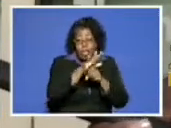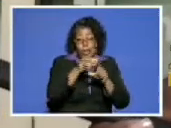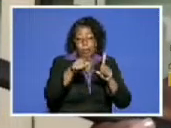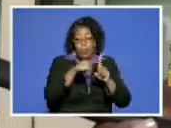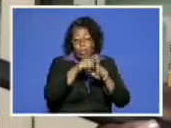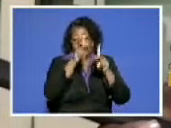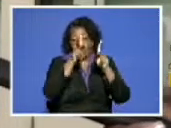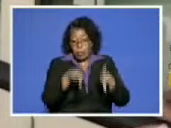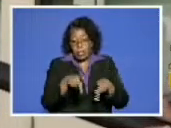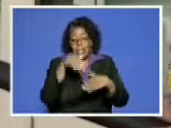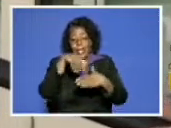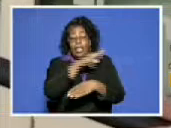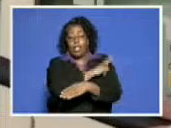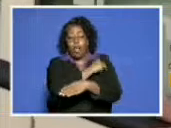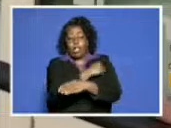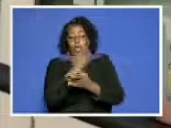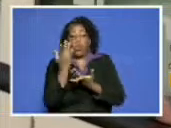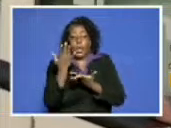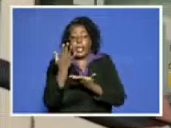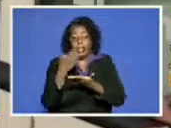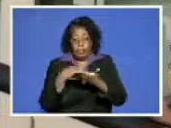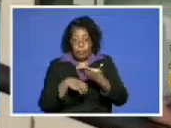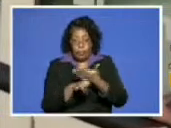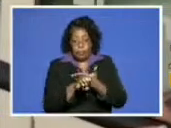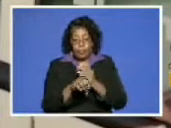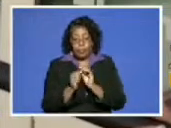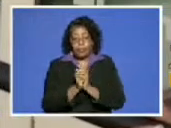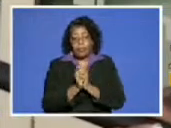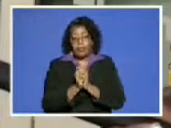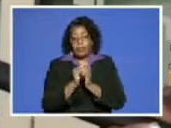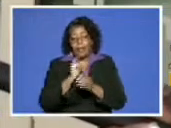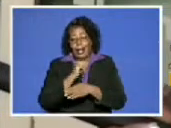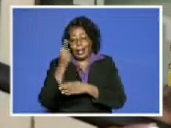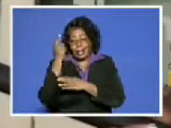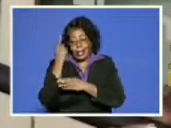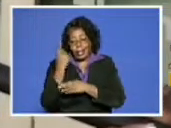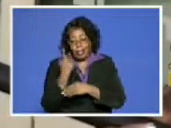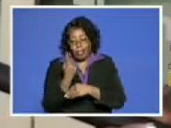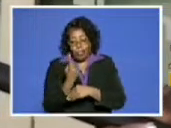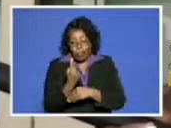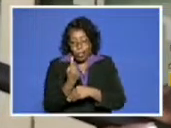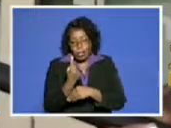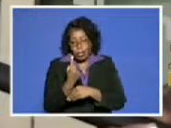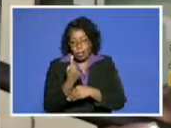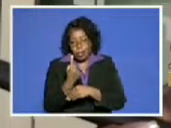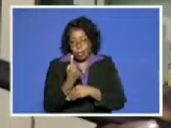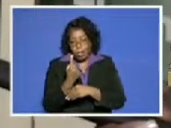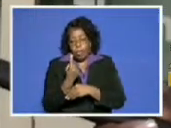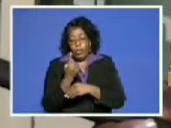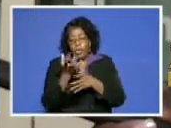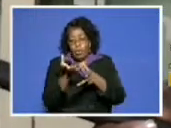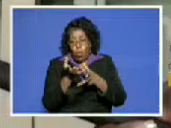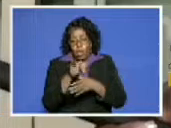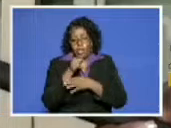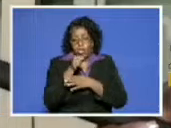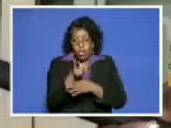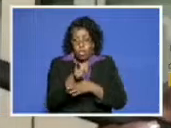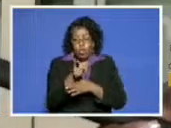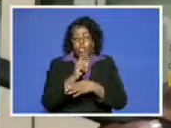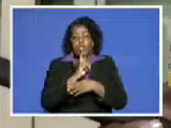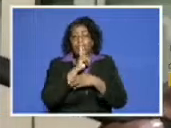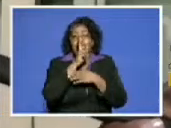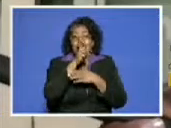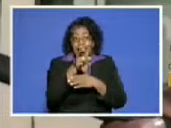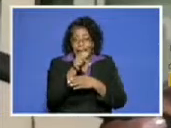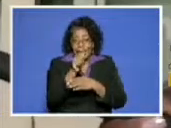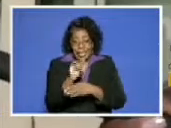in the hospital waiting for admission. And I think one of the things that I think we wanted to do is we wanted to give you the reality of